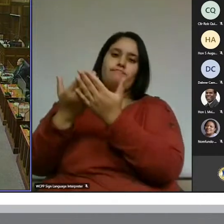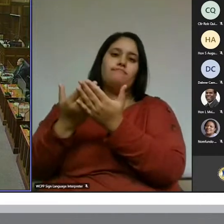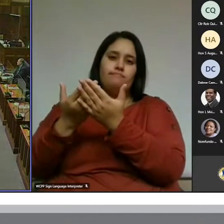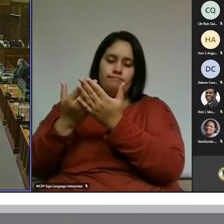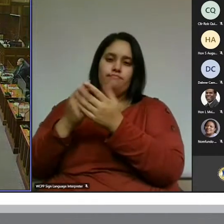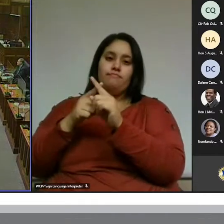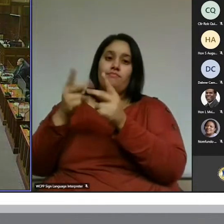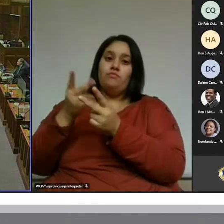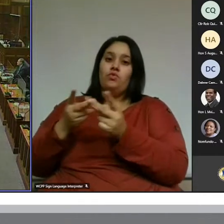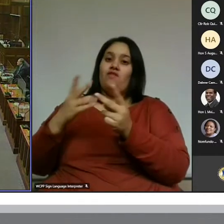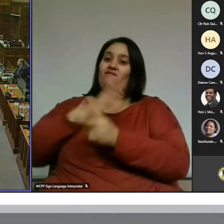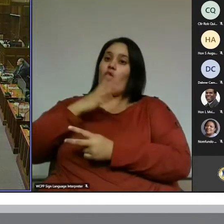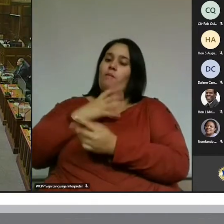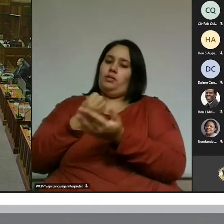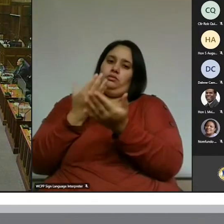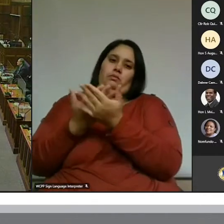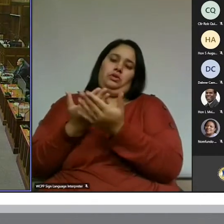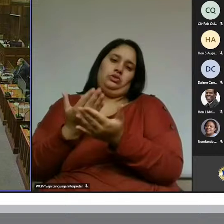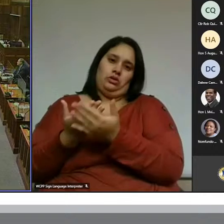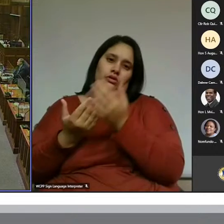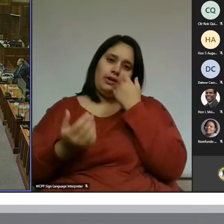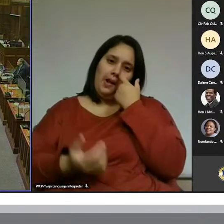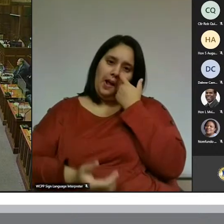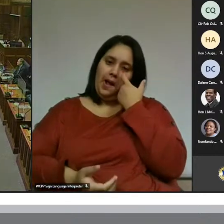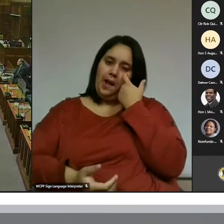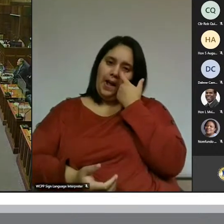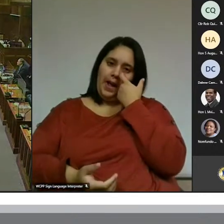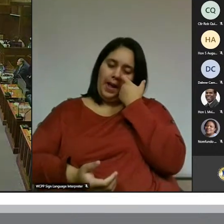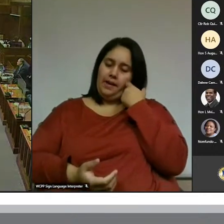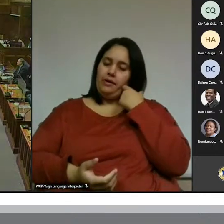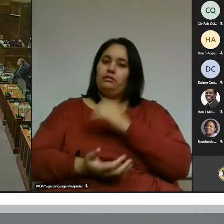in the formal submissions.